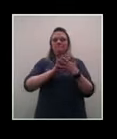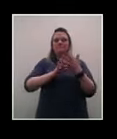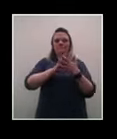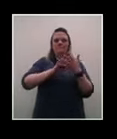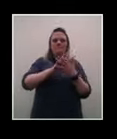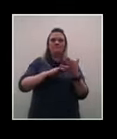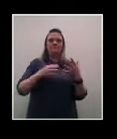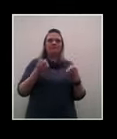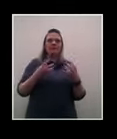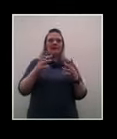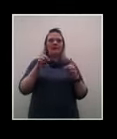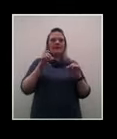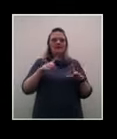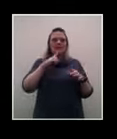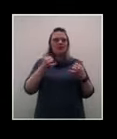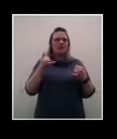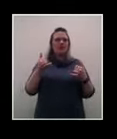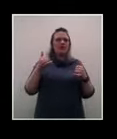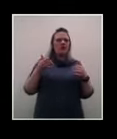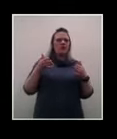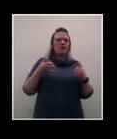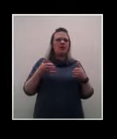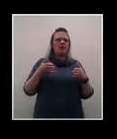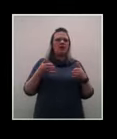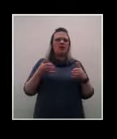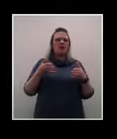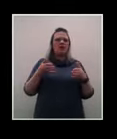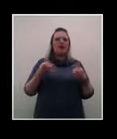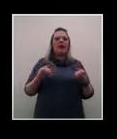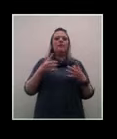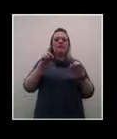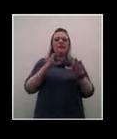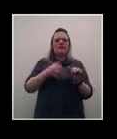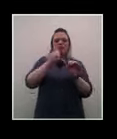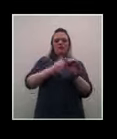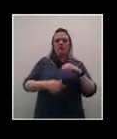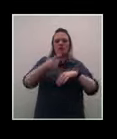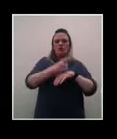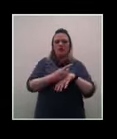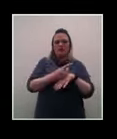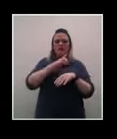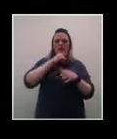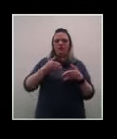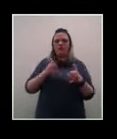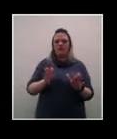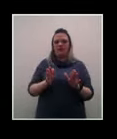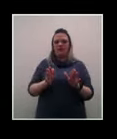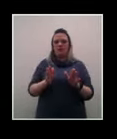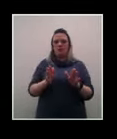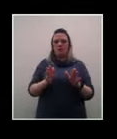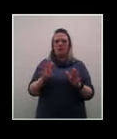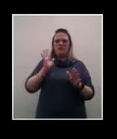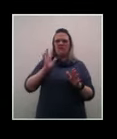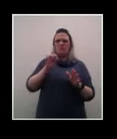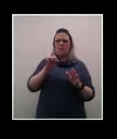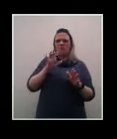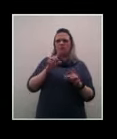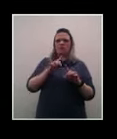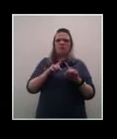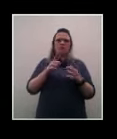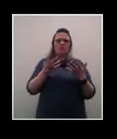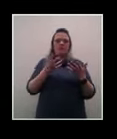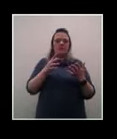tests that will now allow the public health lab to do in a day. I know it used to be around 100. And my other data-related question